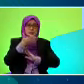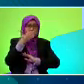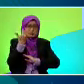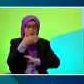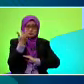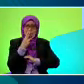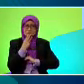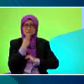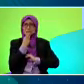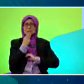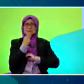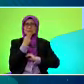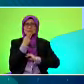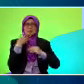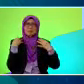too clear.